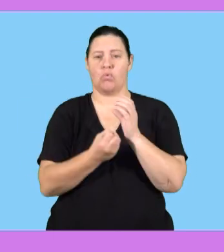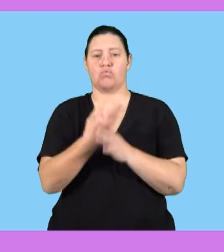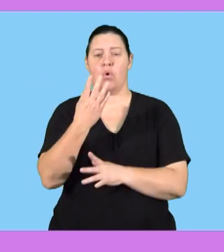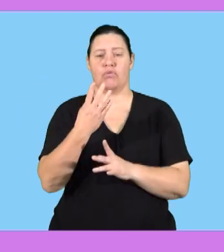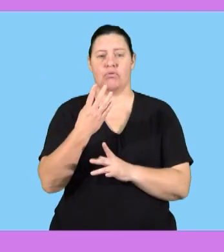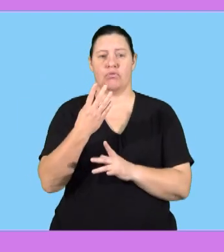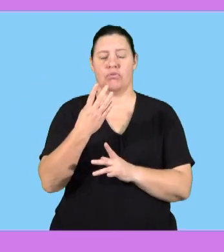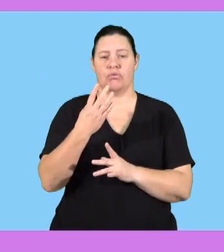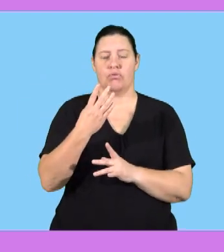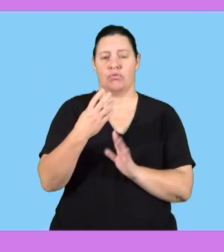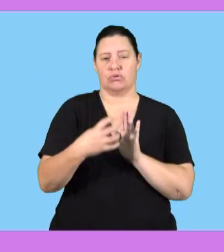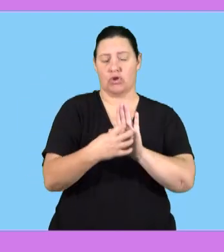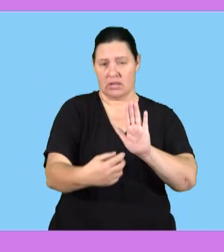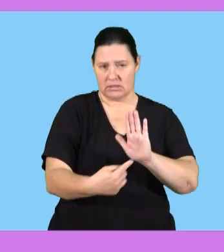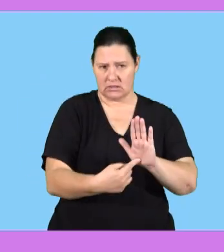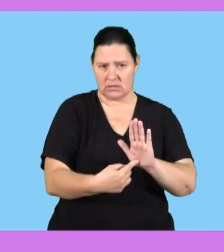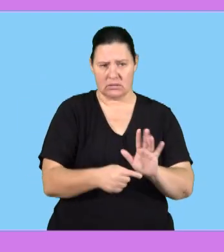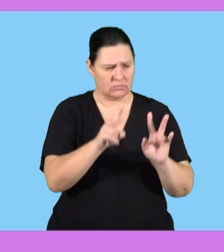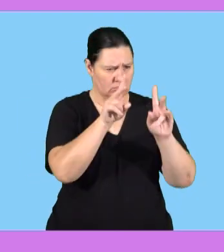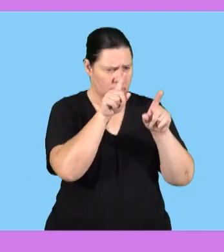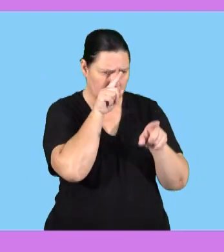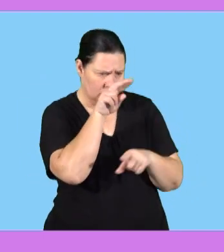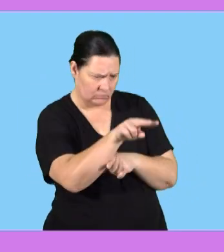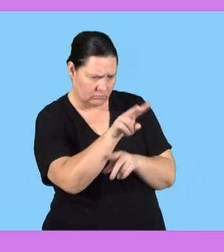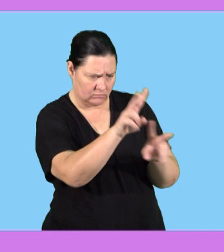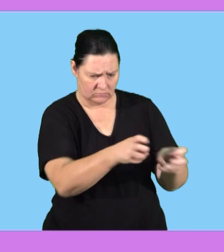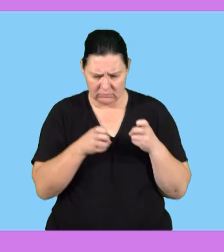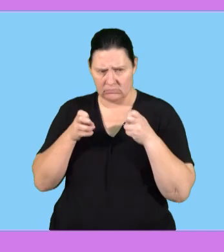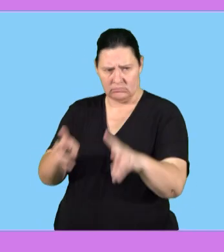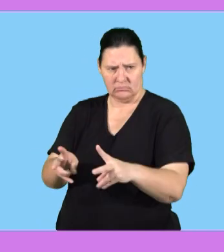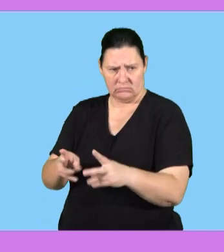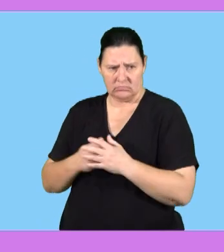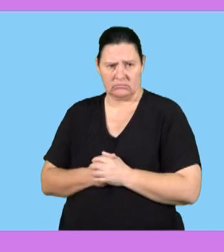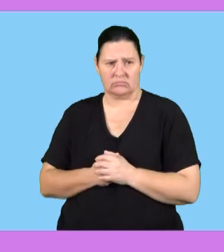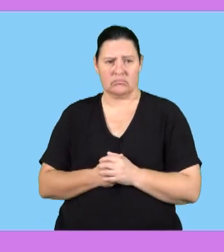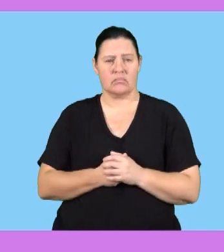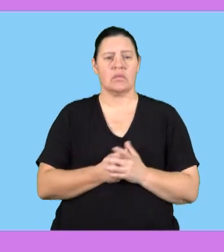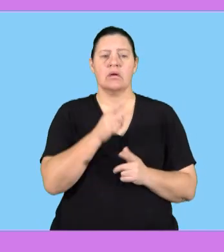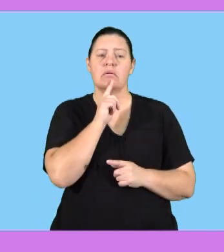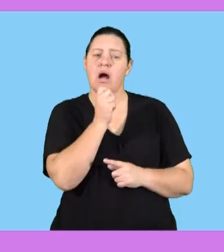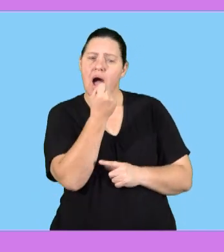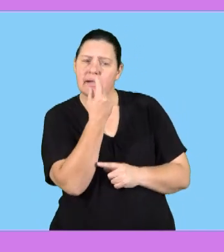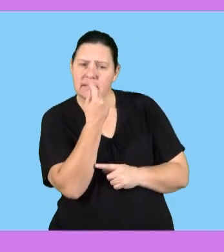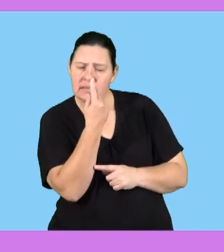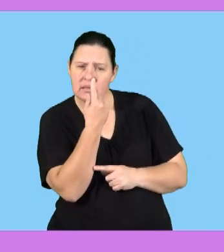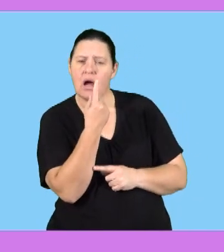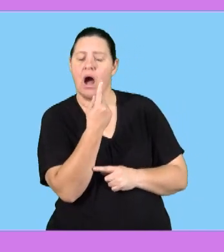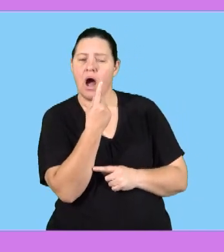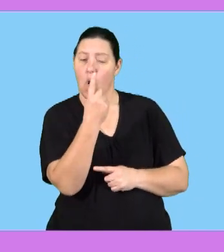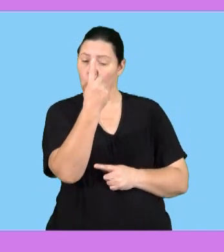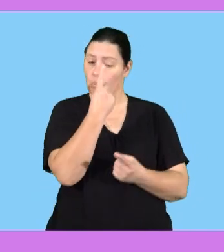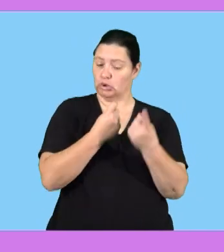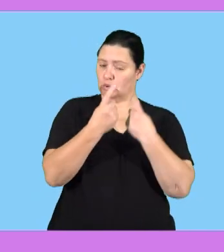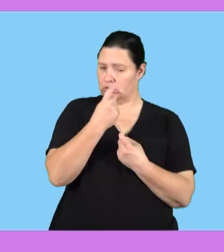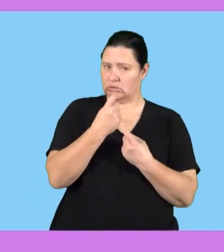charts. You must be able to read off values from the specific growth chart. Then you must understand and apply the concepts